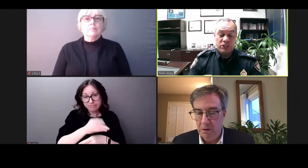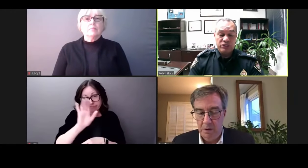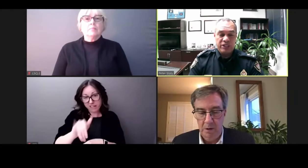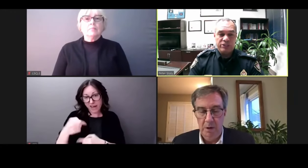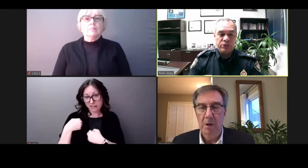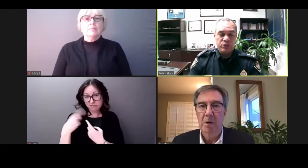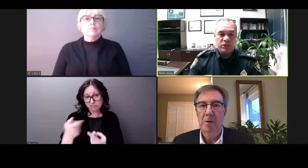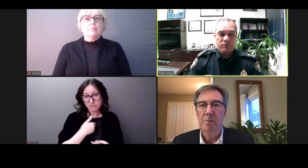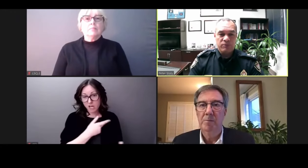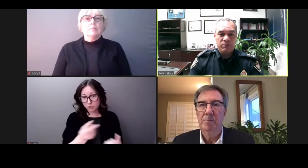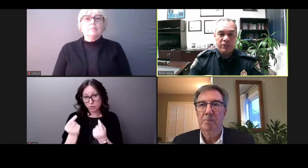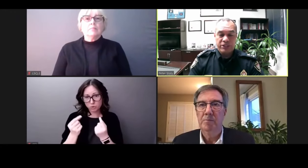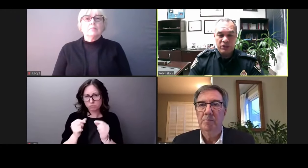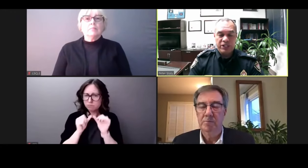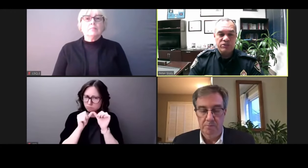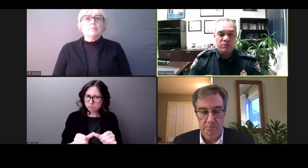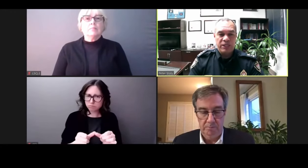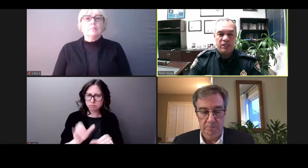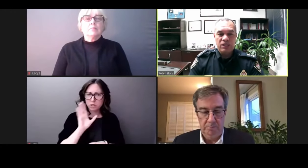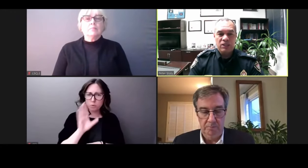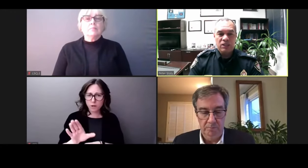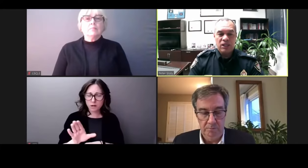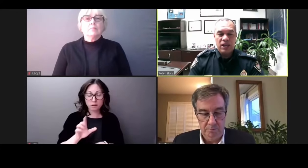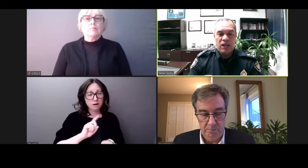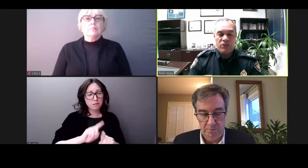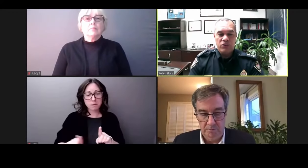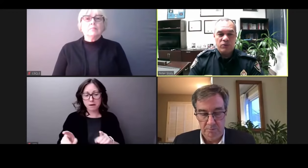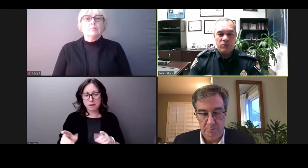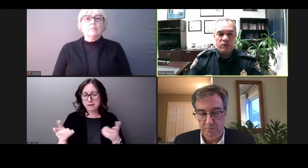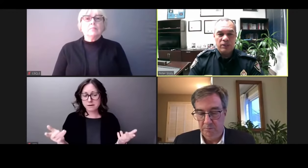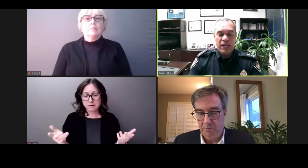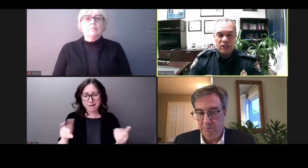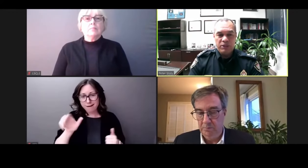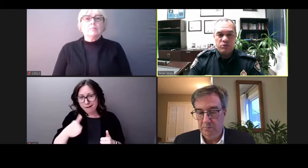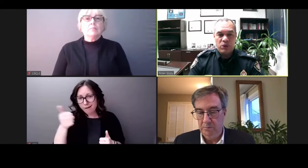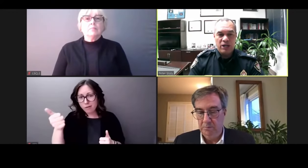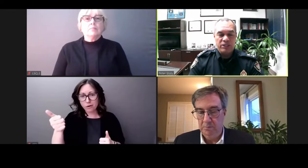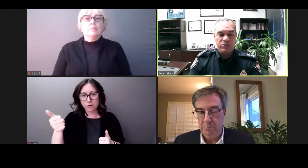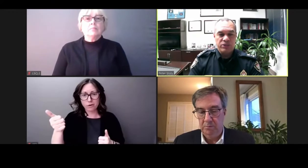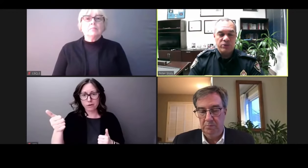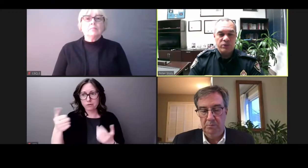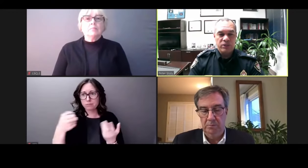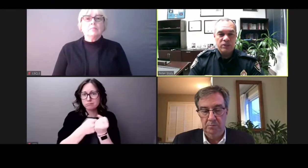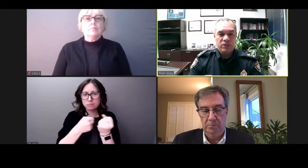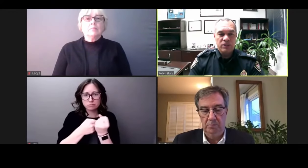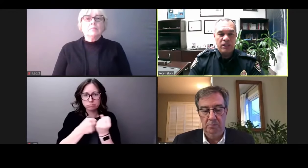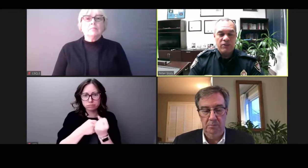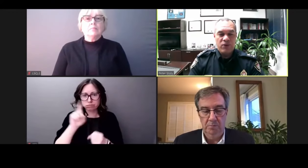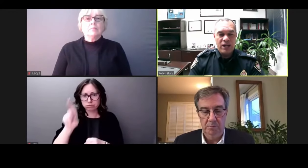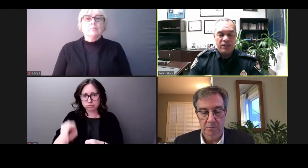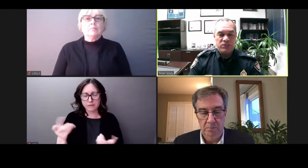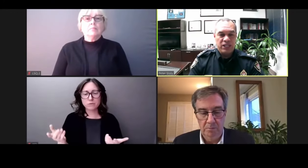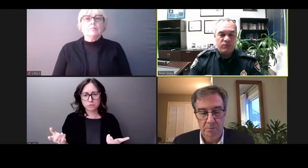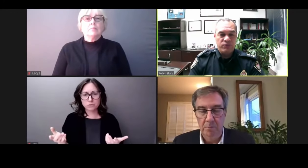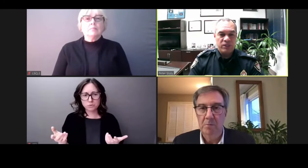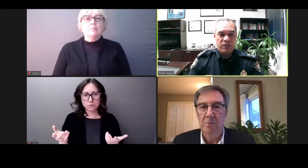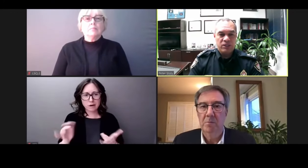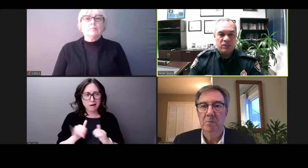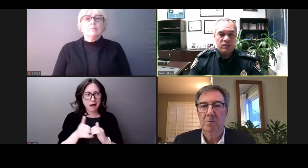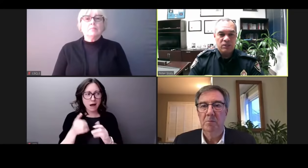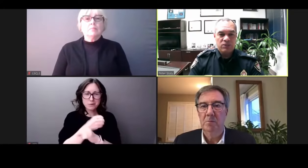We'll continue to do so. But there needs to be other elements brought into finding a